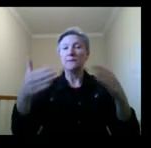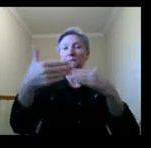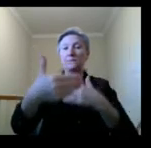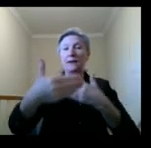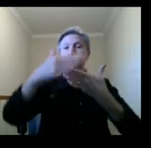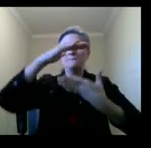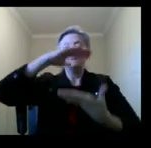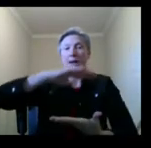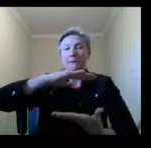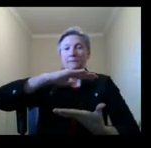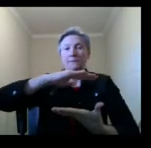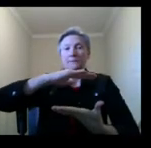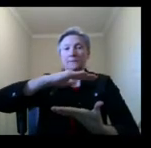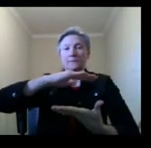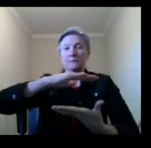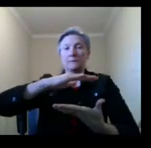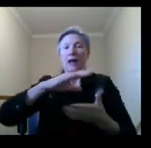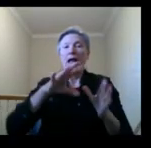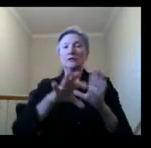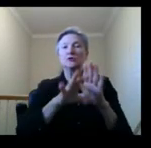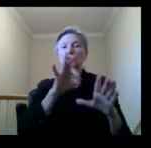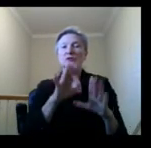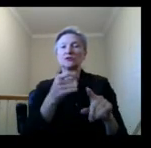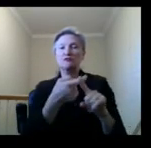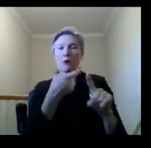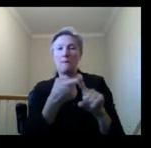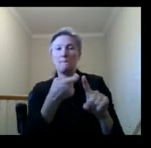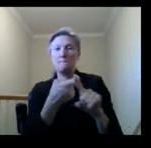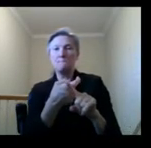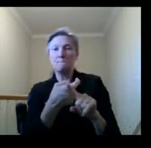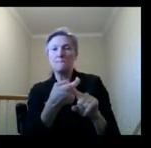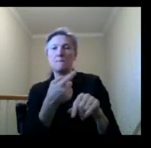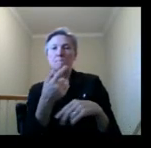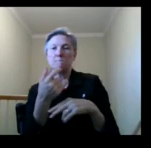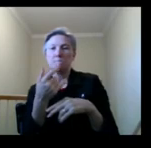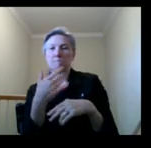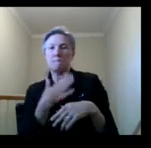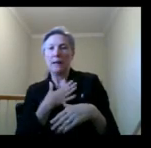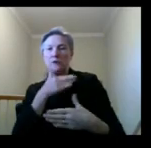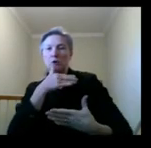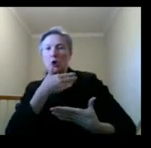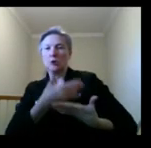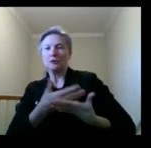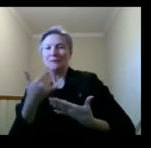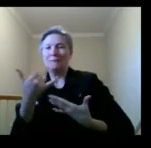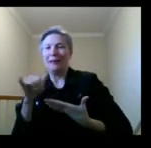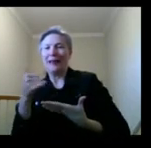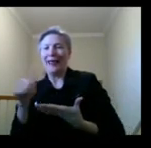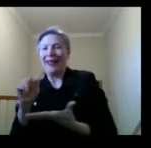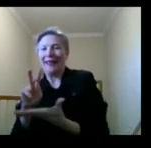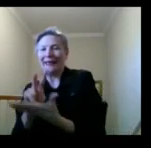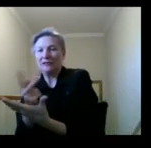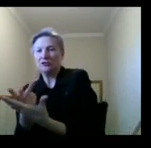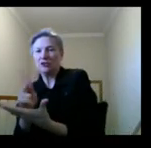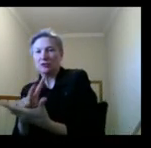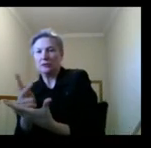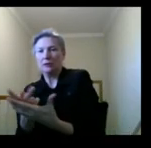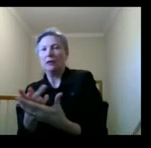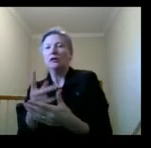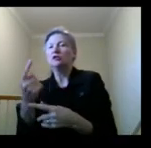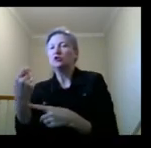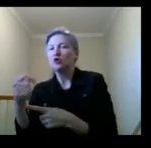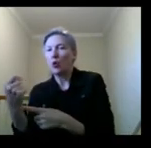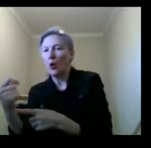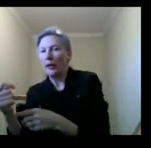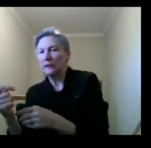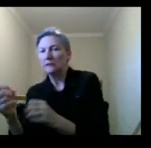this from Elise's play kitchen, but you can see there's a rectangle around here, but it's also 3D. Okay,